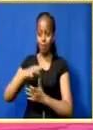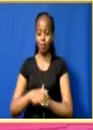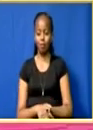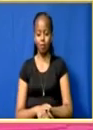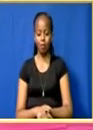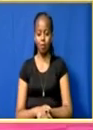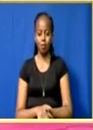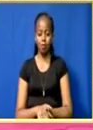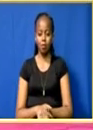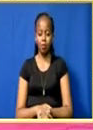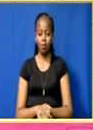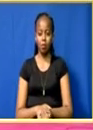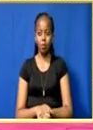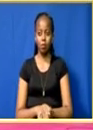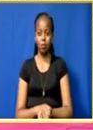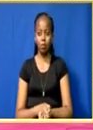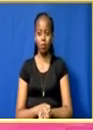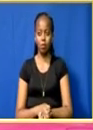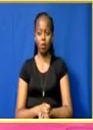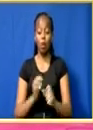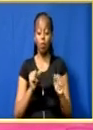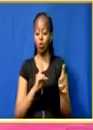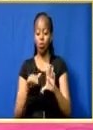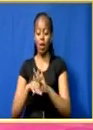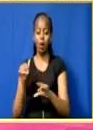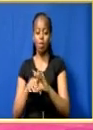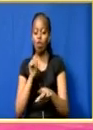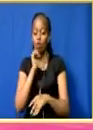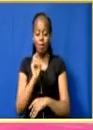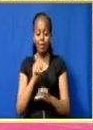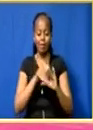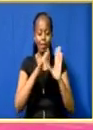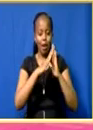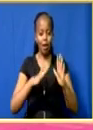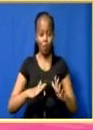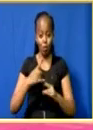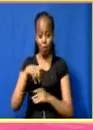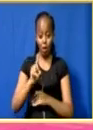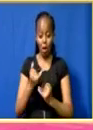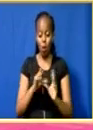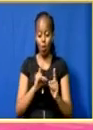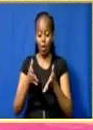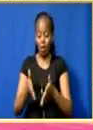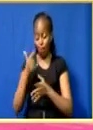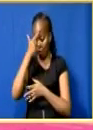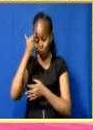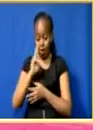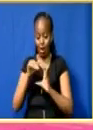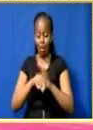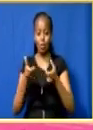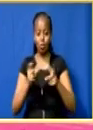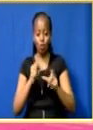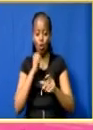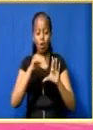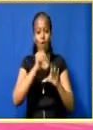in the sun after we put them on the nylon sack? You can do this outside. Okay. You don't need to do it in the house. Right. So we are doing it here because we are not